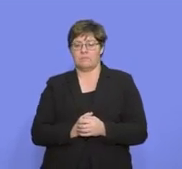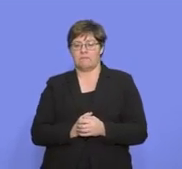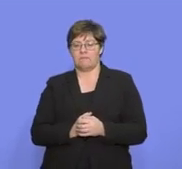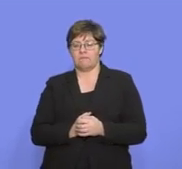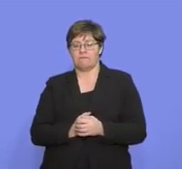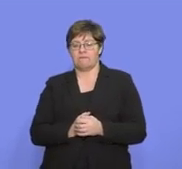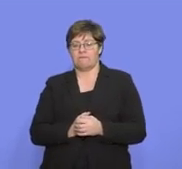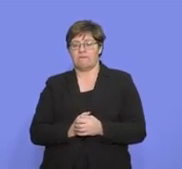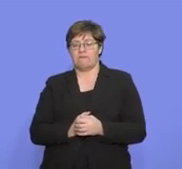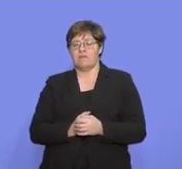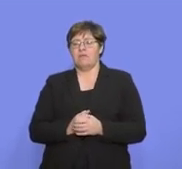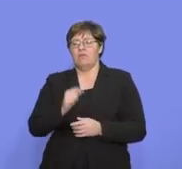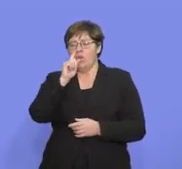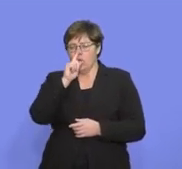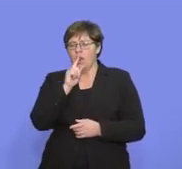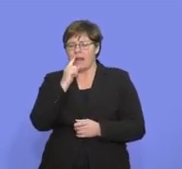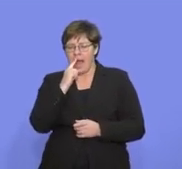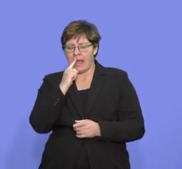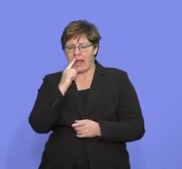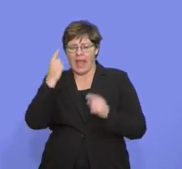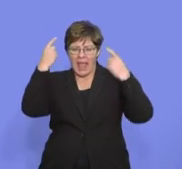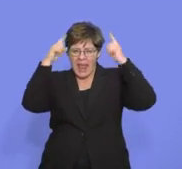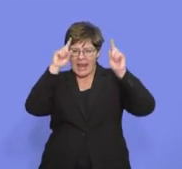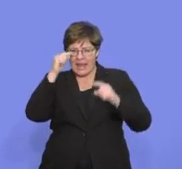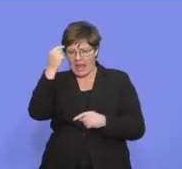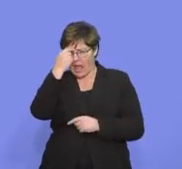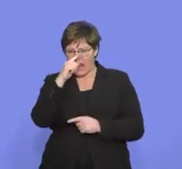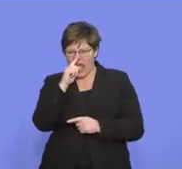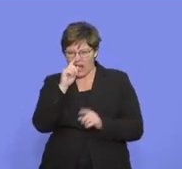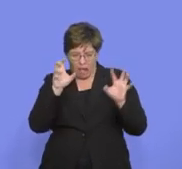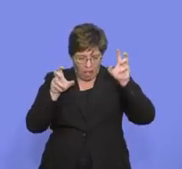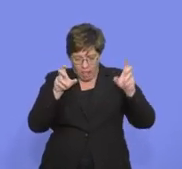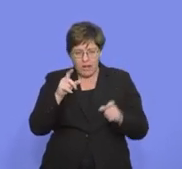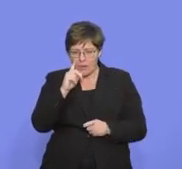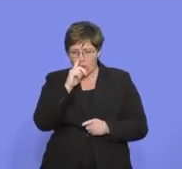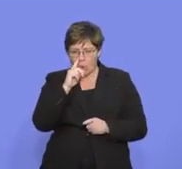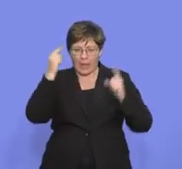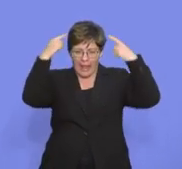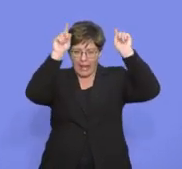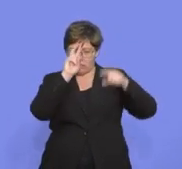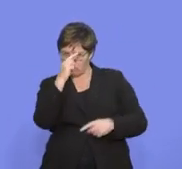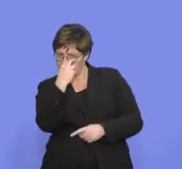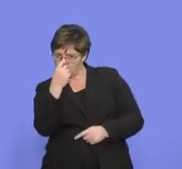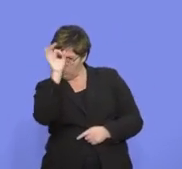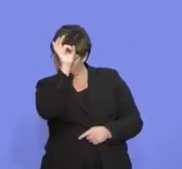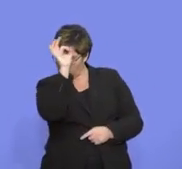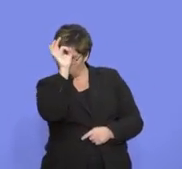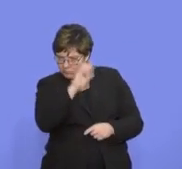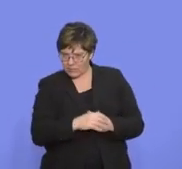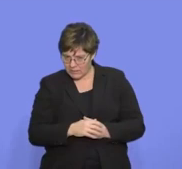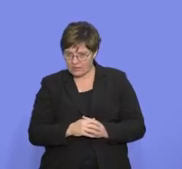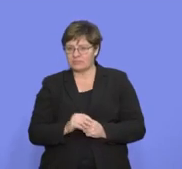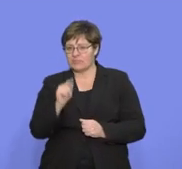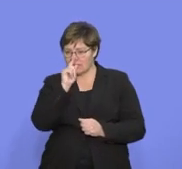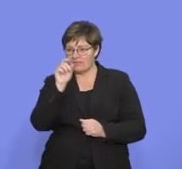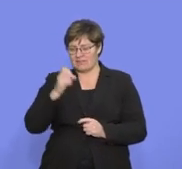nervous system. And that's this one. It looks like a little alien eye. I always think of a little monster or alien looking at me there, right? The cell body is